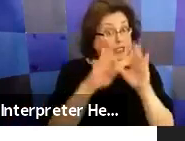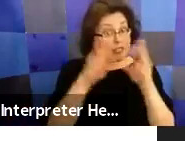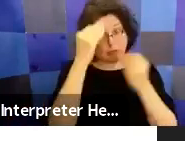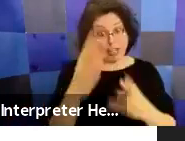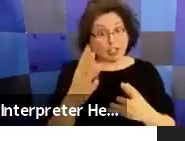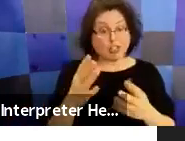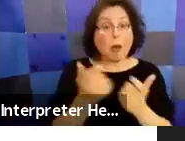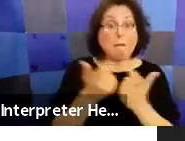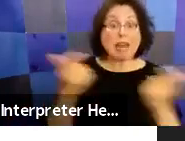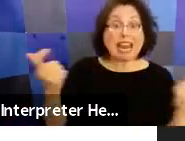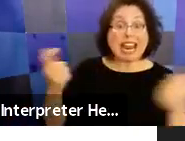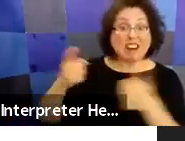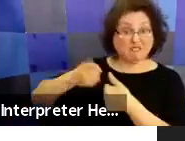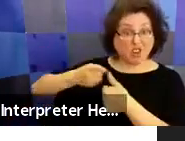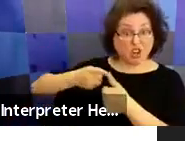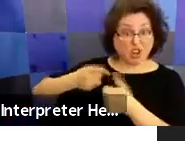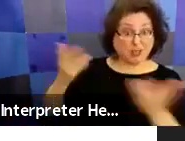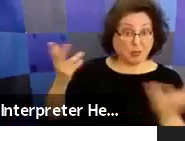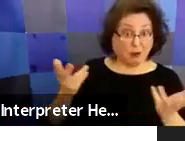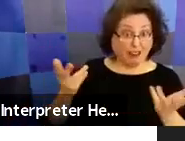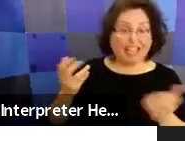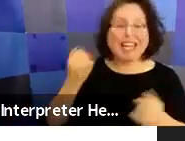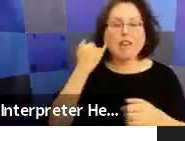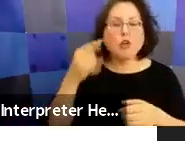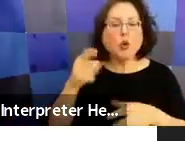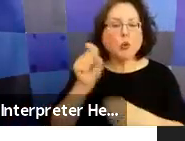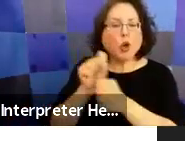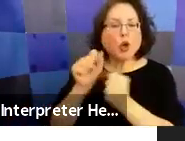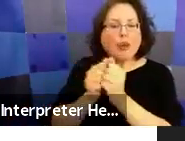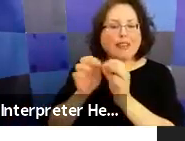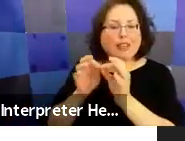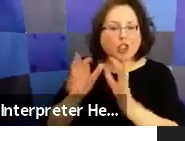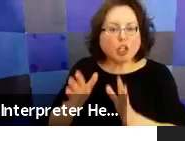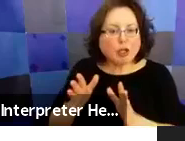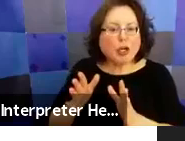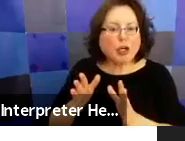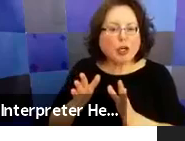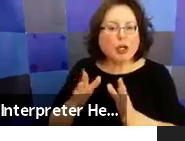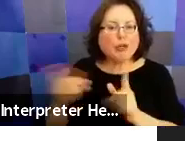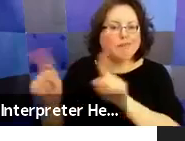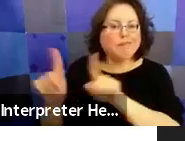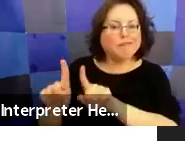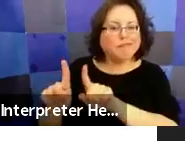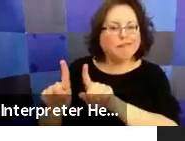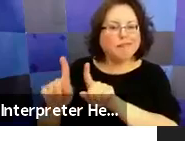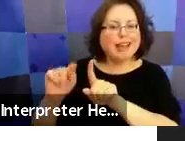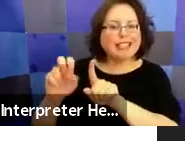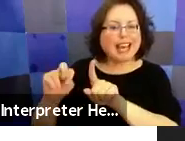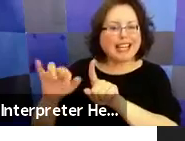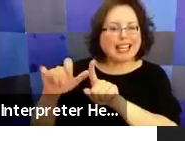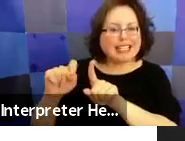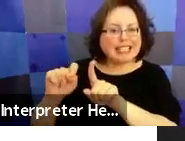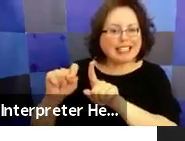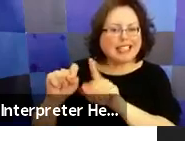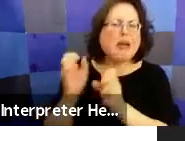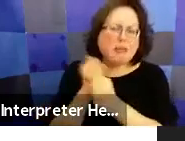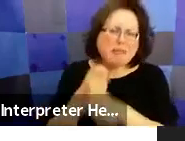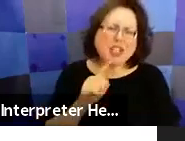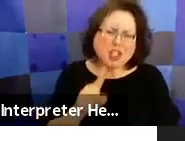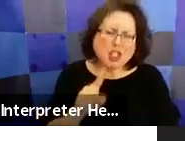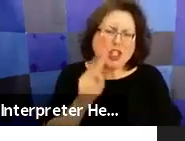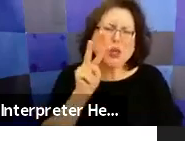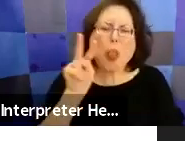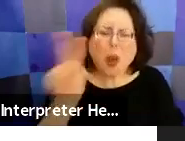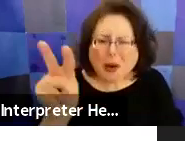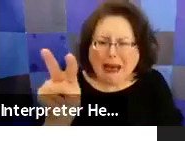is that if you are working with an interpreter and a tenant or a subject, make sure that you look at